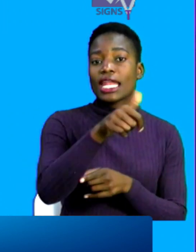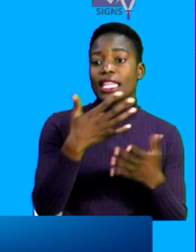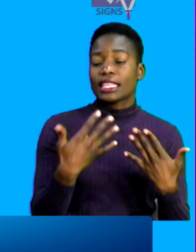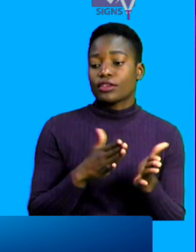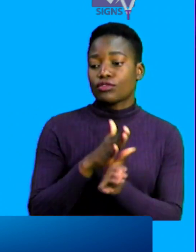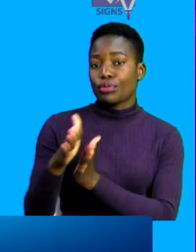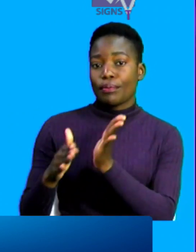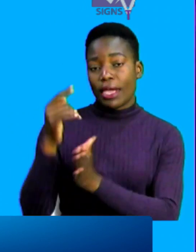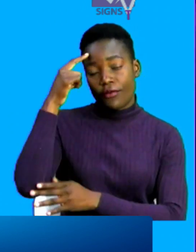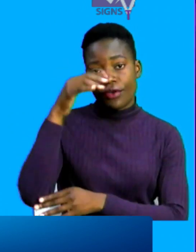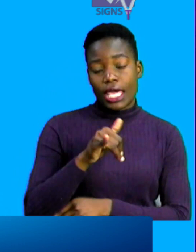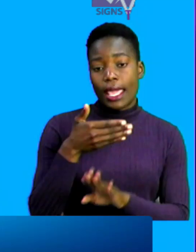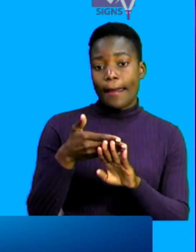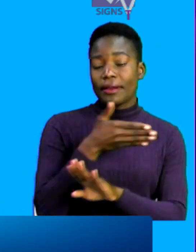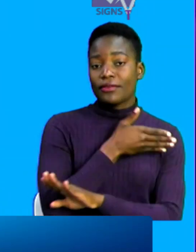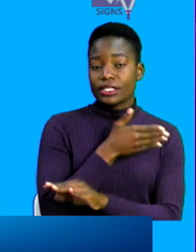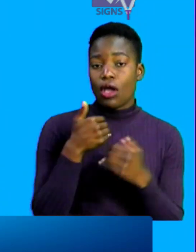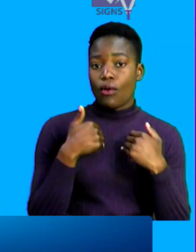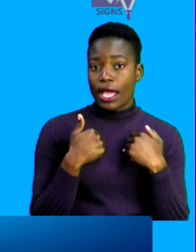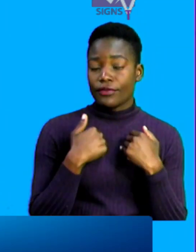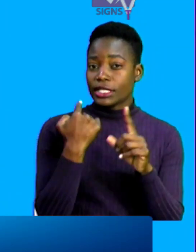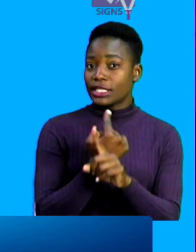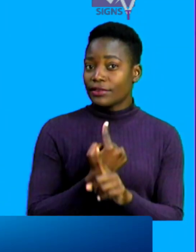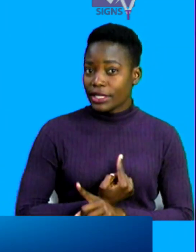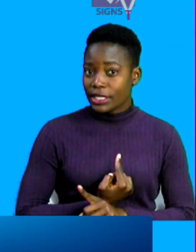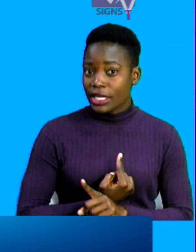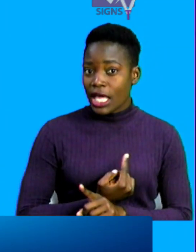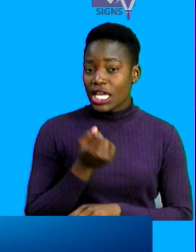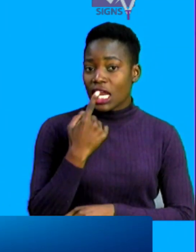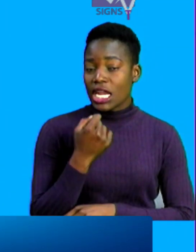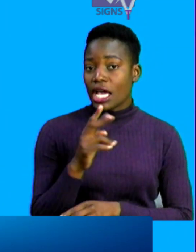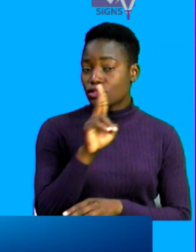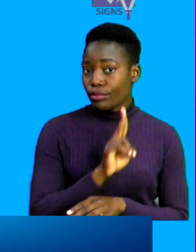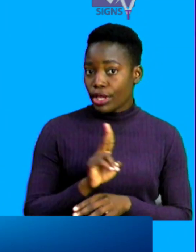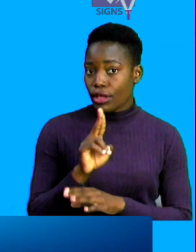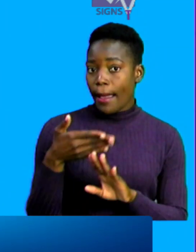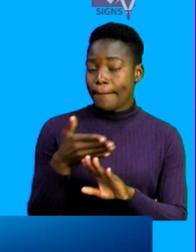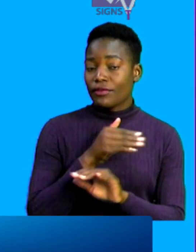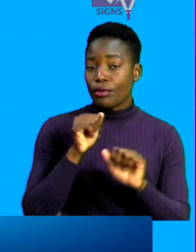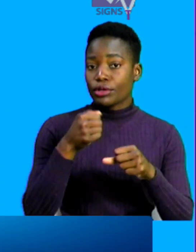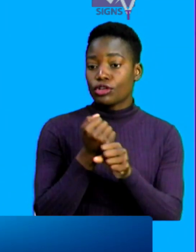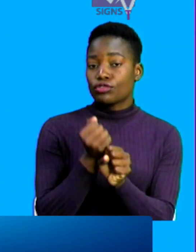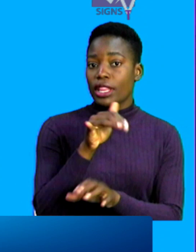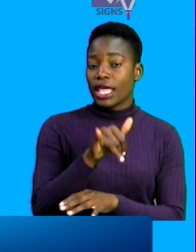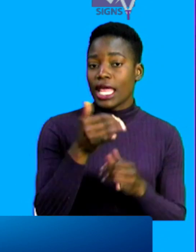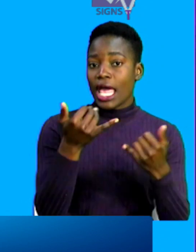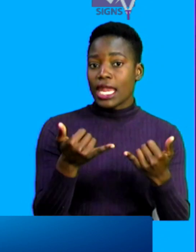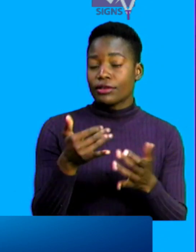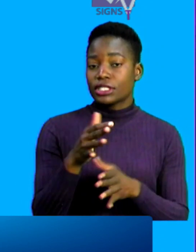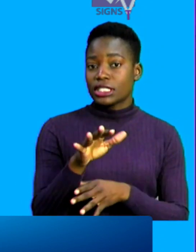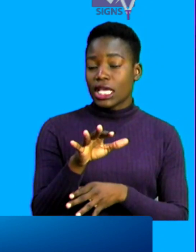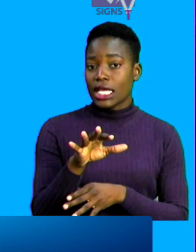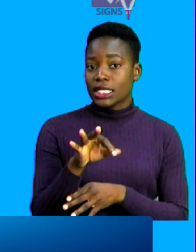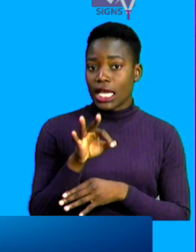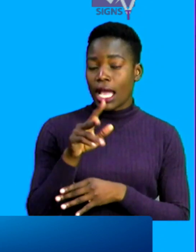preparing the medicine. Previously, there were several vials that a nurse had to use before they could do it. Now you just take the powder and